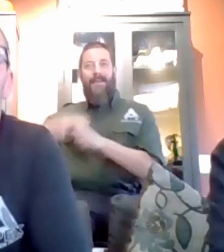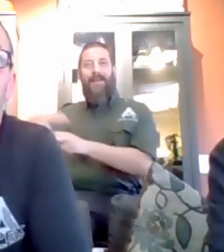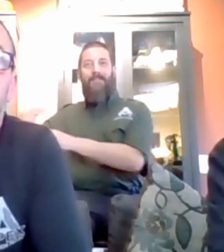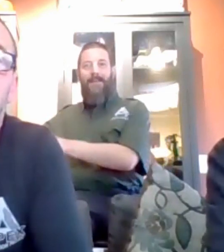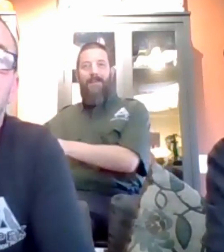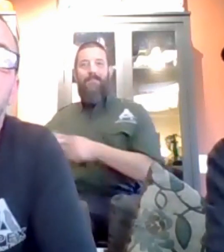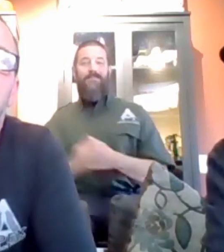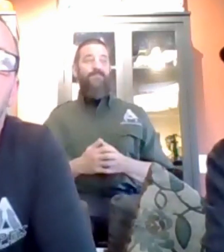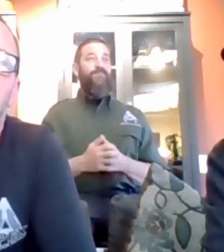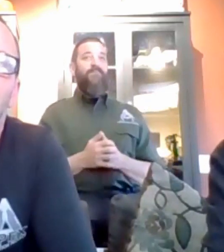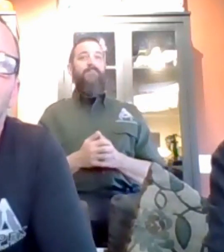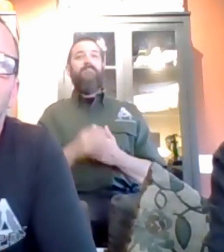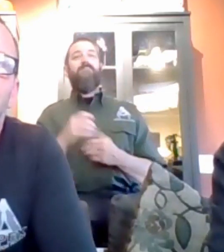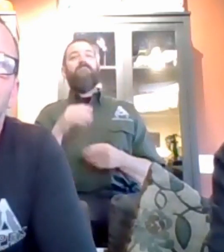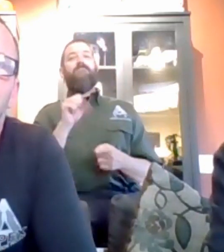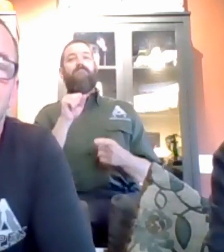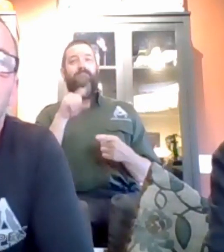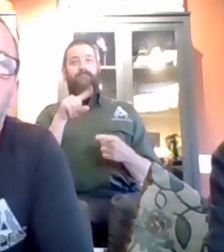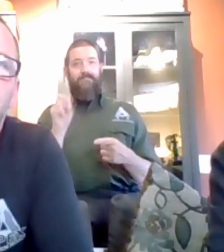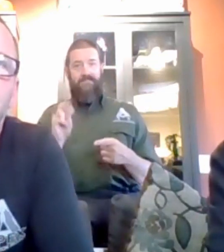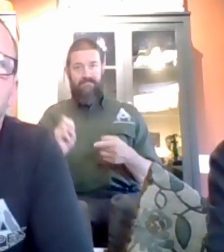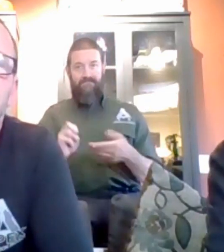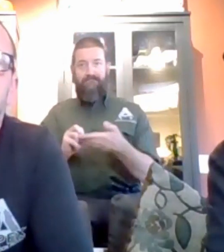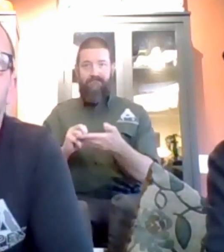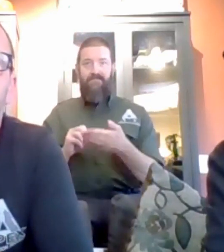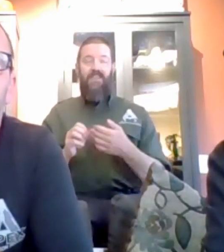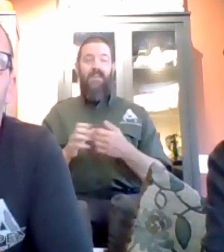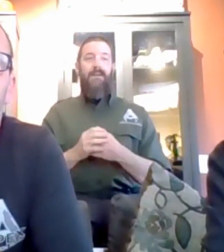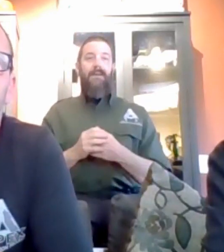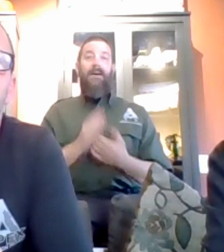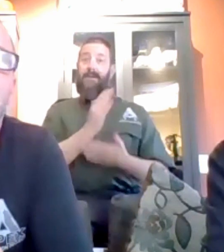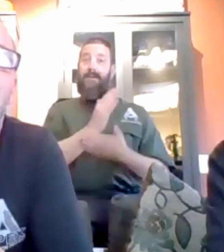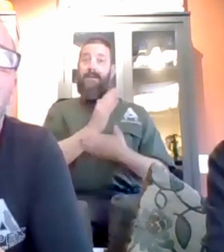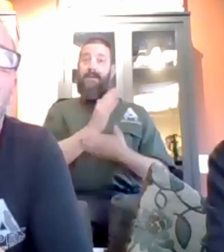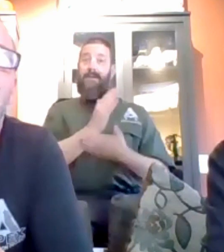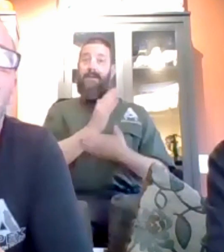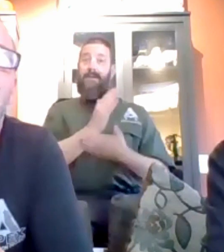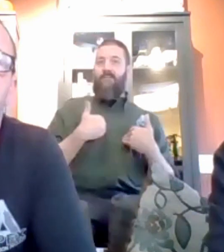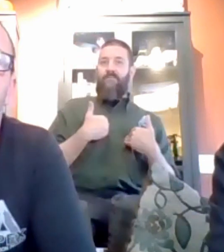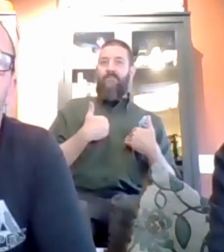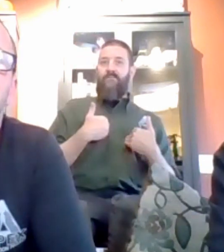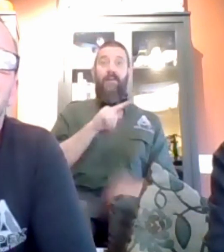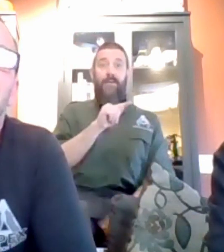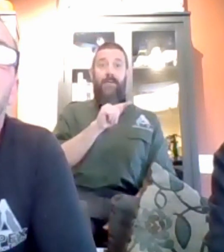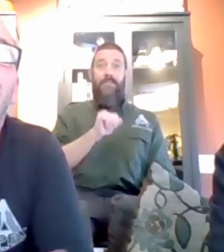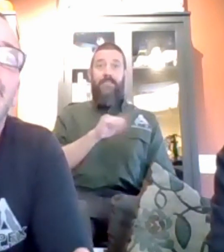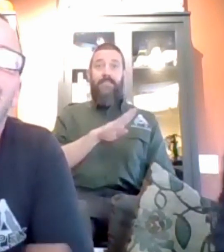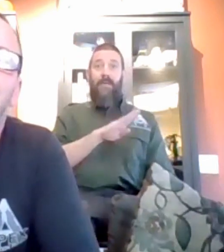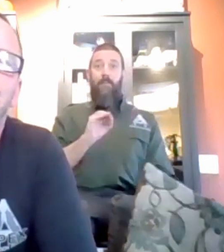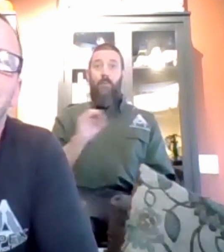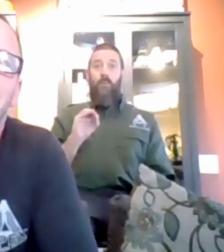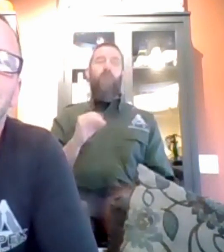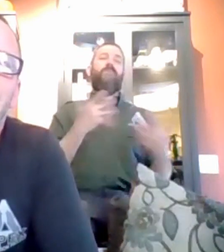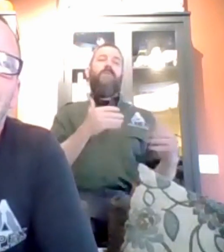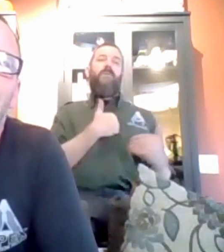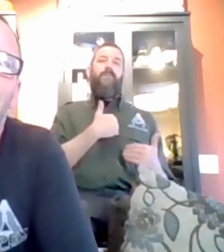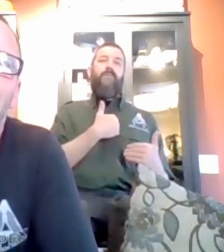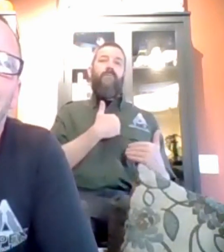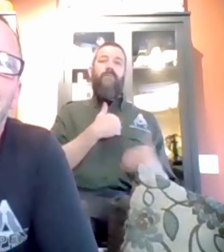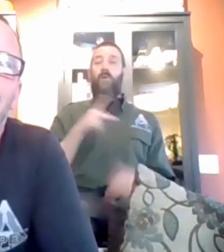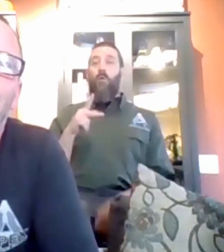that. So some of them came with names. Taboo, for instance, came with a name. Sarge came with his